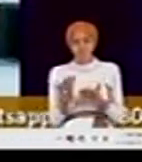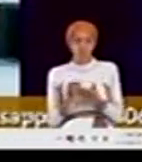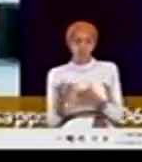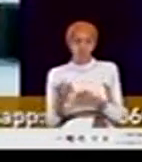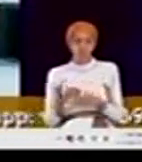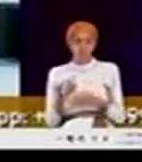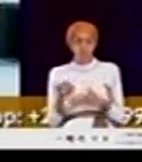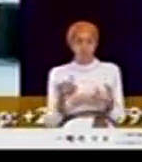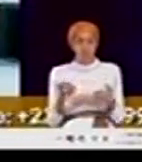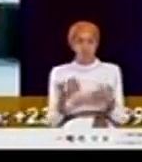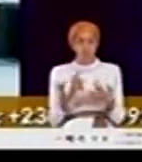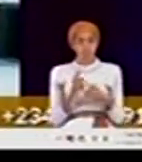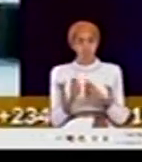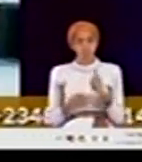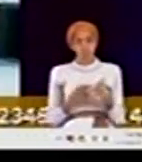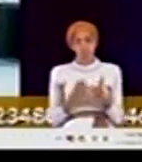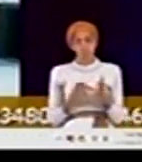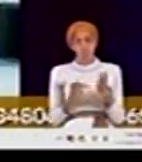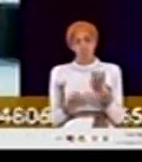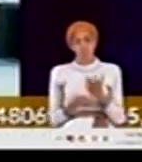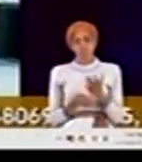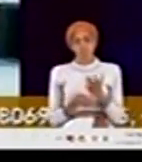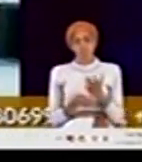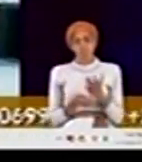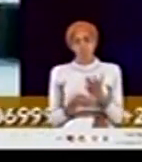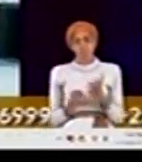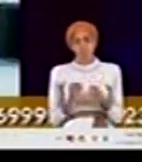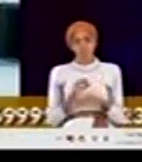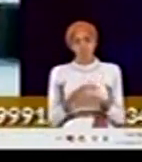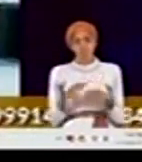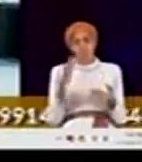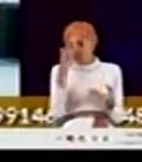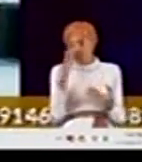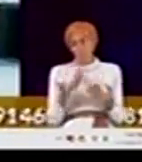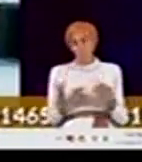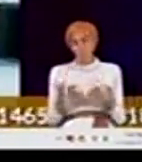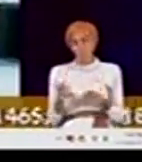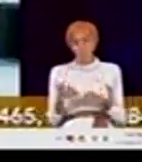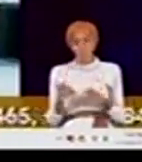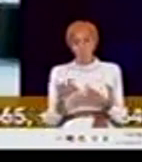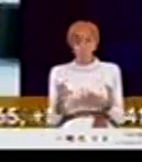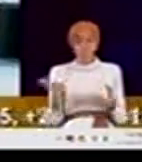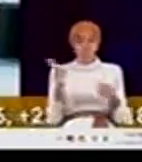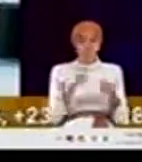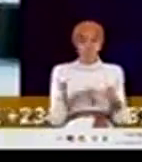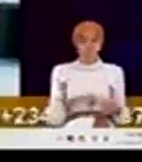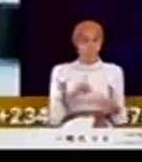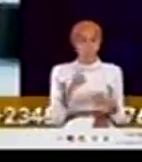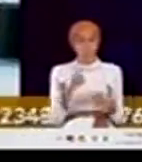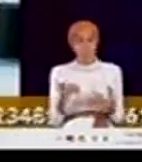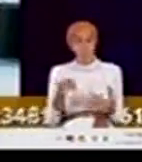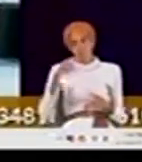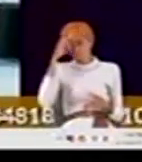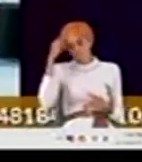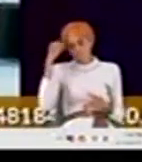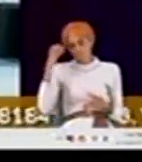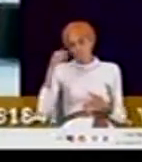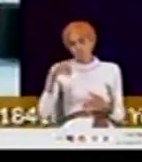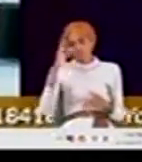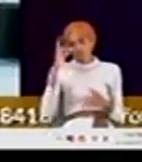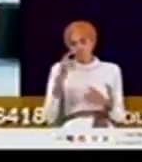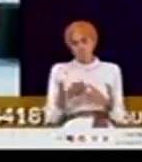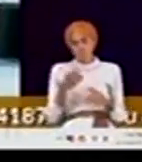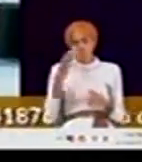cret in fact I me I don't know what to do I sat down for one place because from my head from my